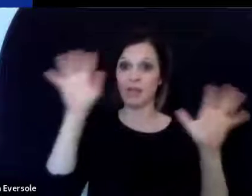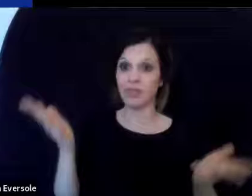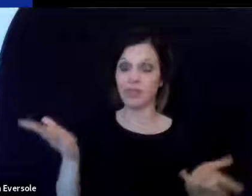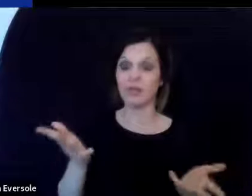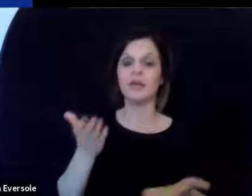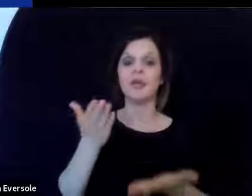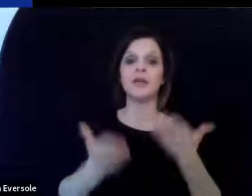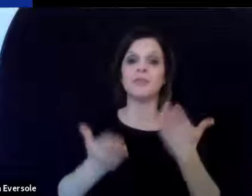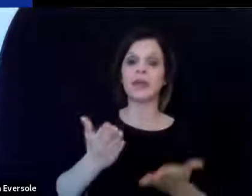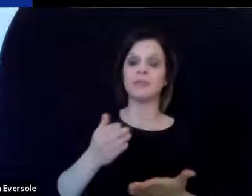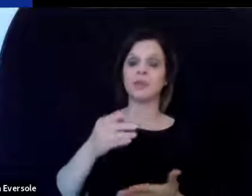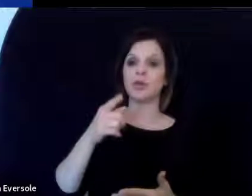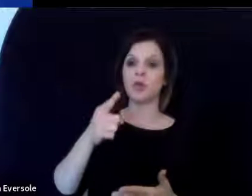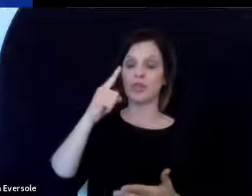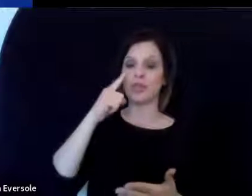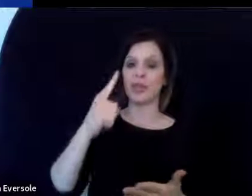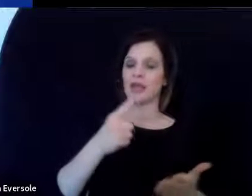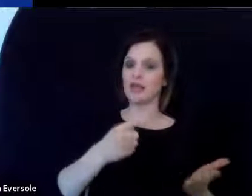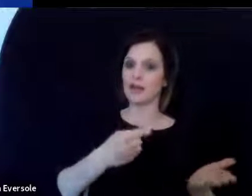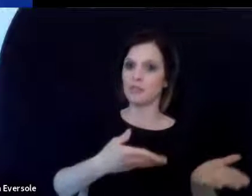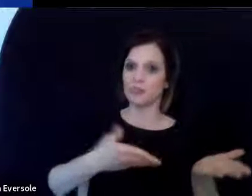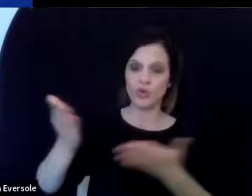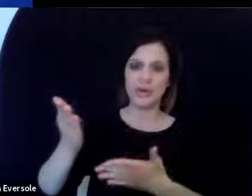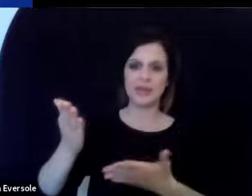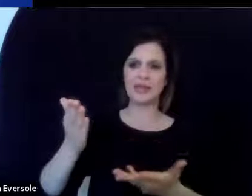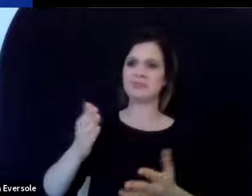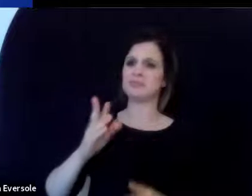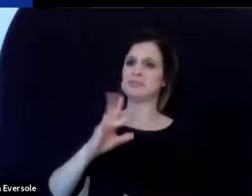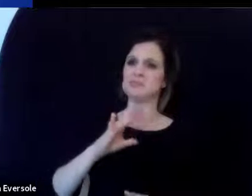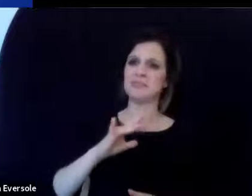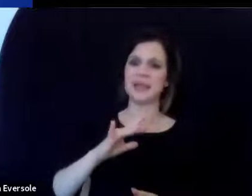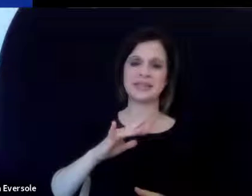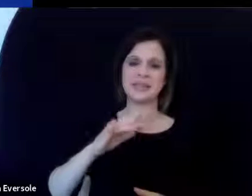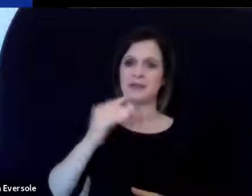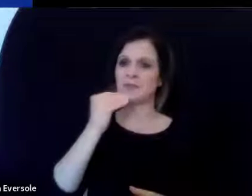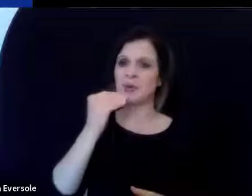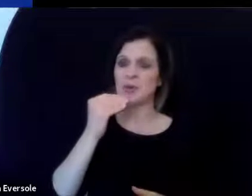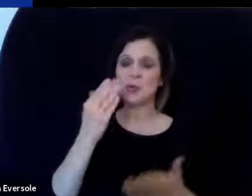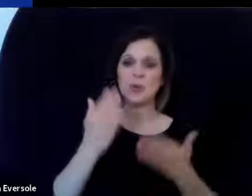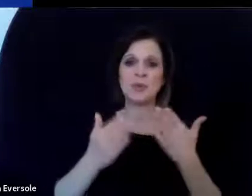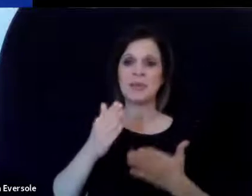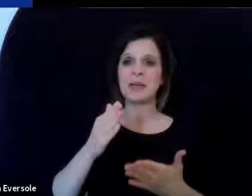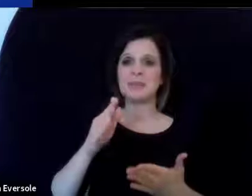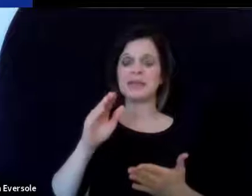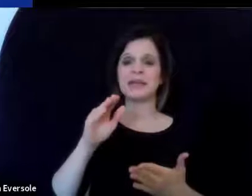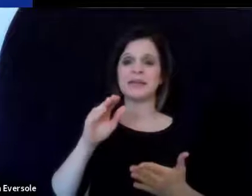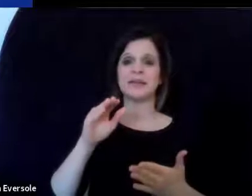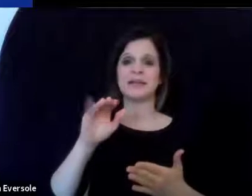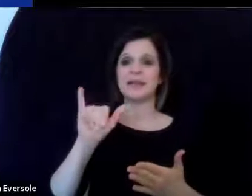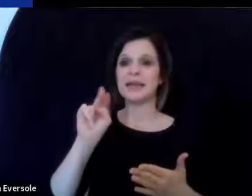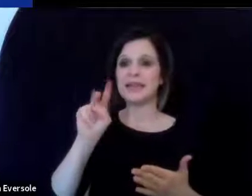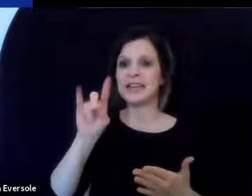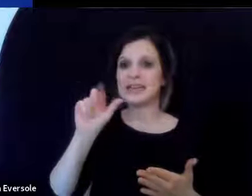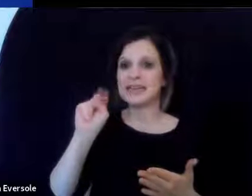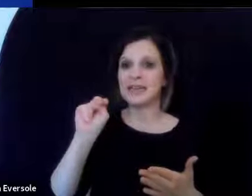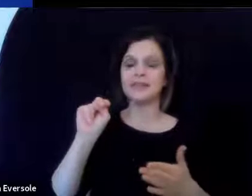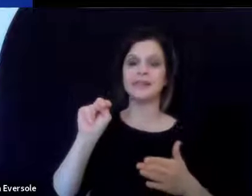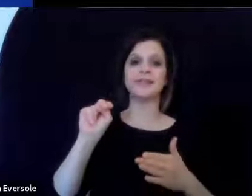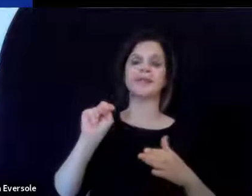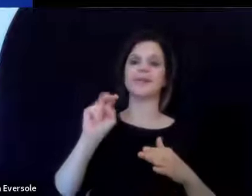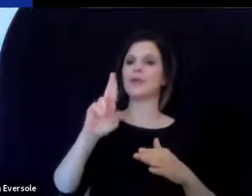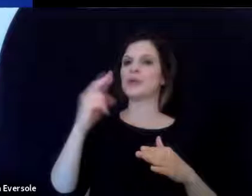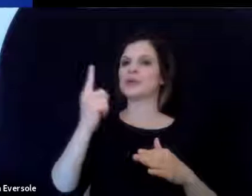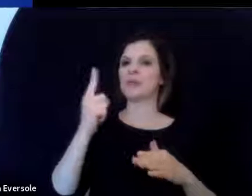we're doing them amazing things by having them try Indian cuisine and, you know, you name it. They may